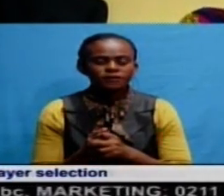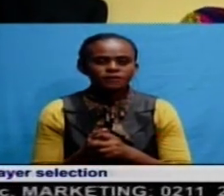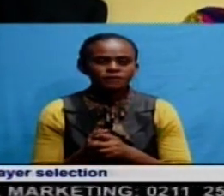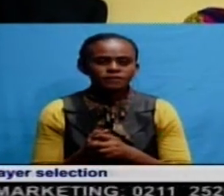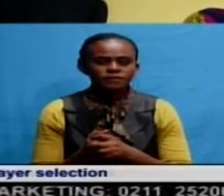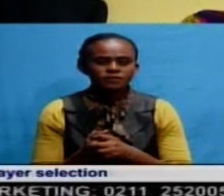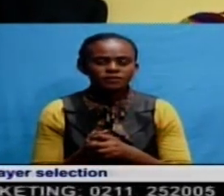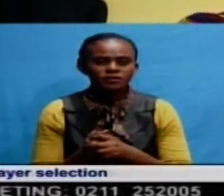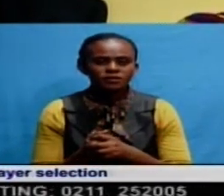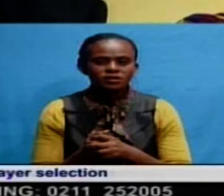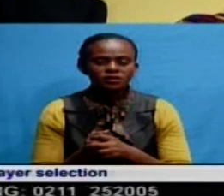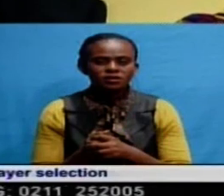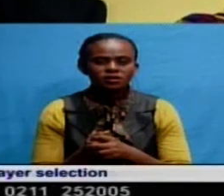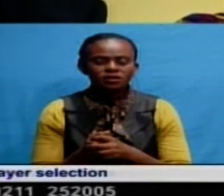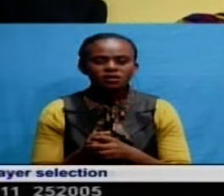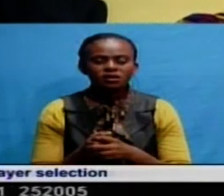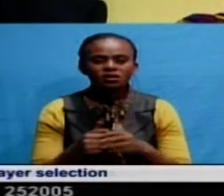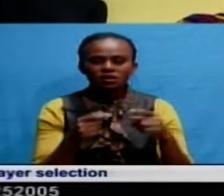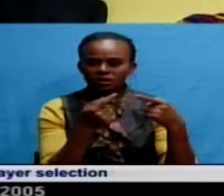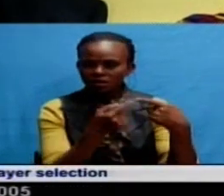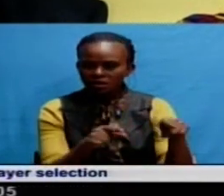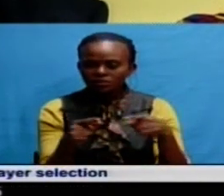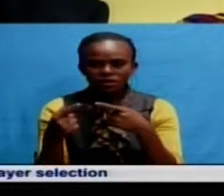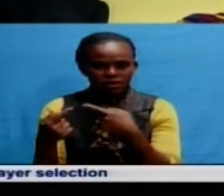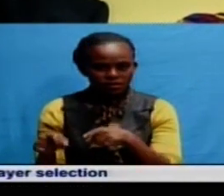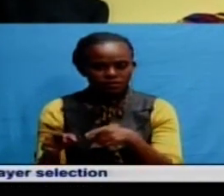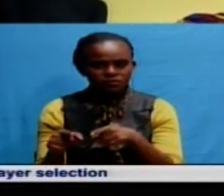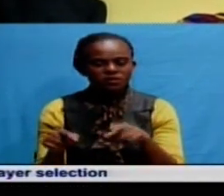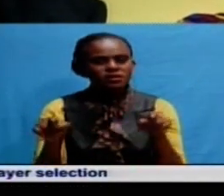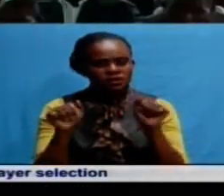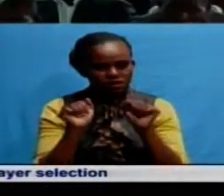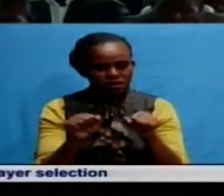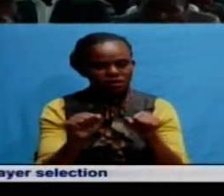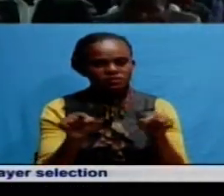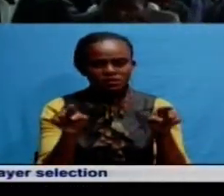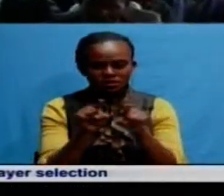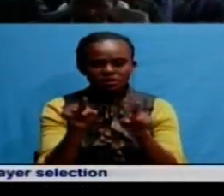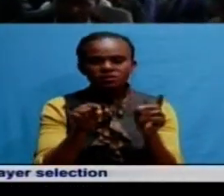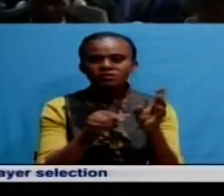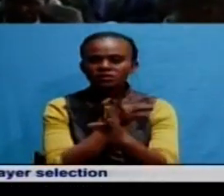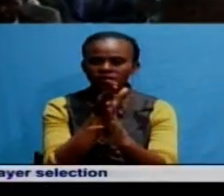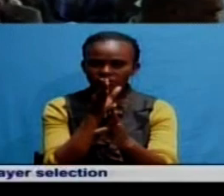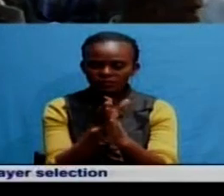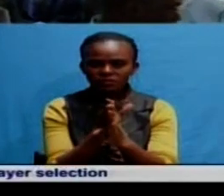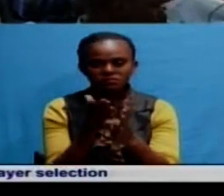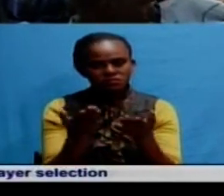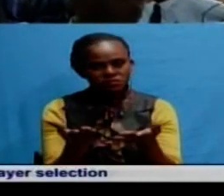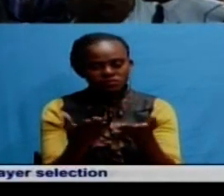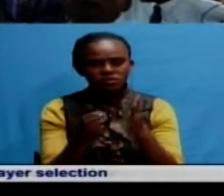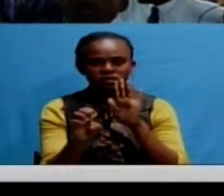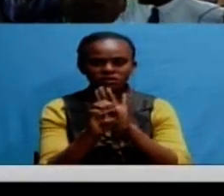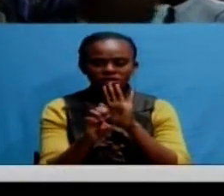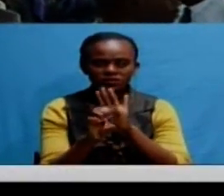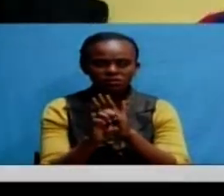they happened in this particular area. And you may refer, of course, to what happened elsewhere, by way